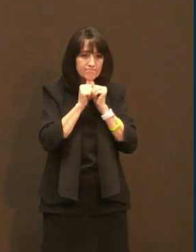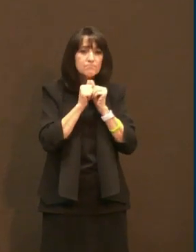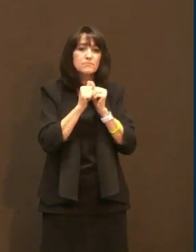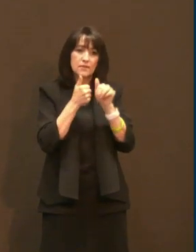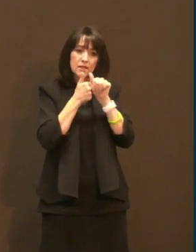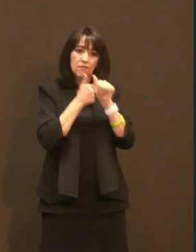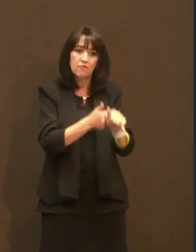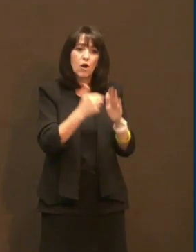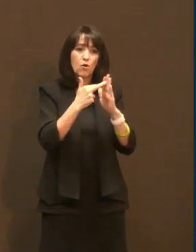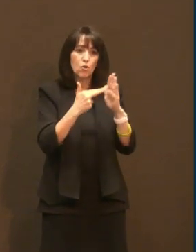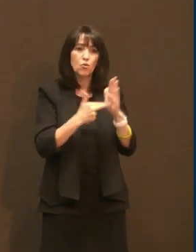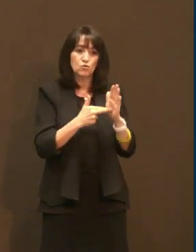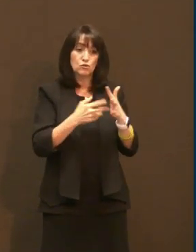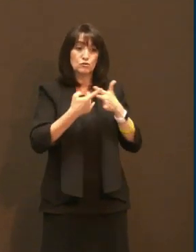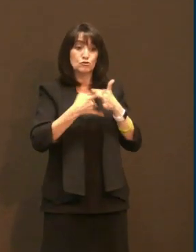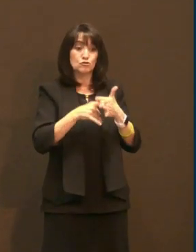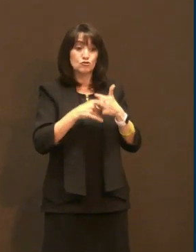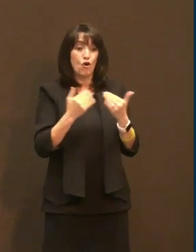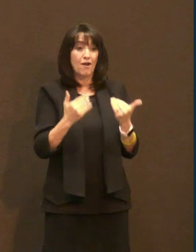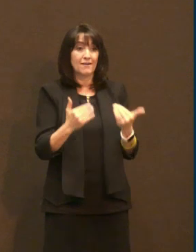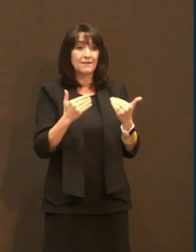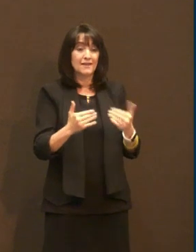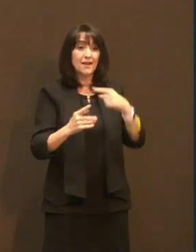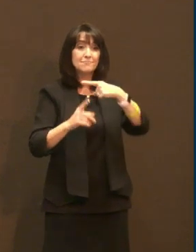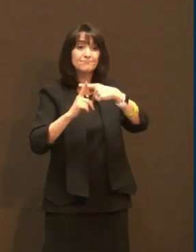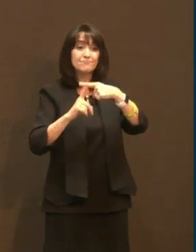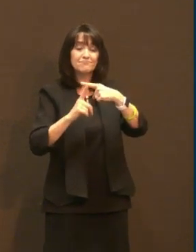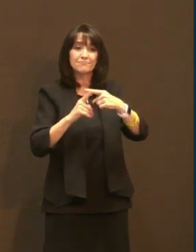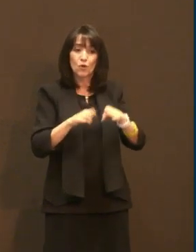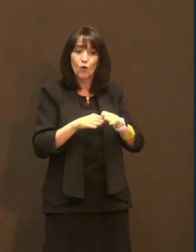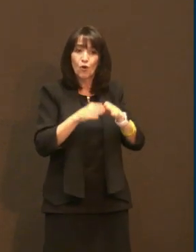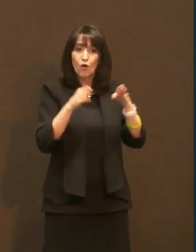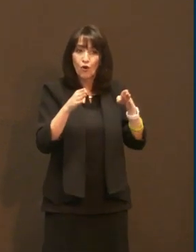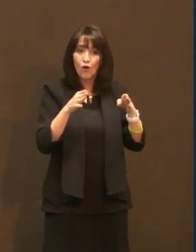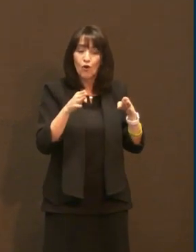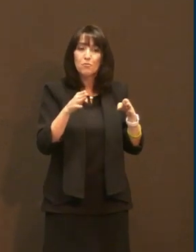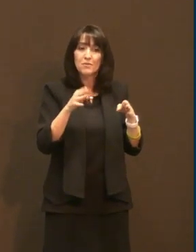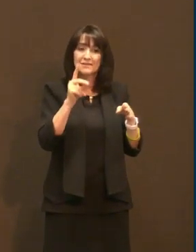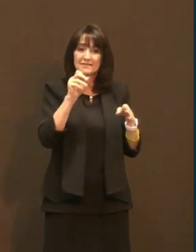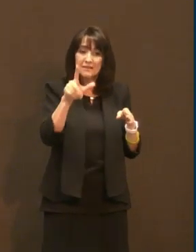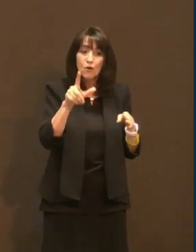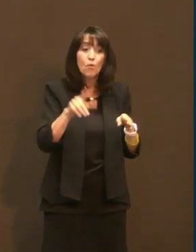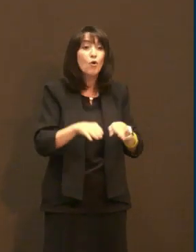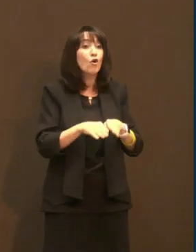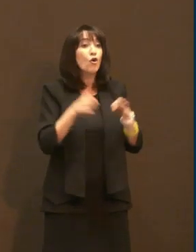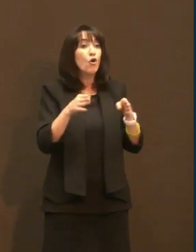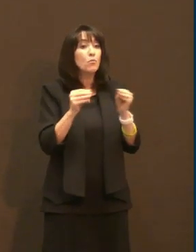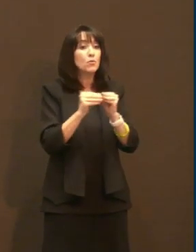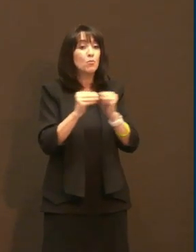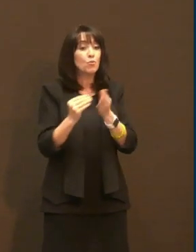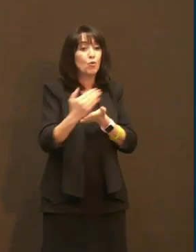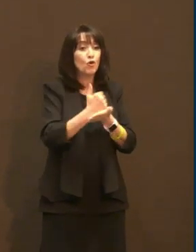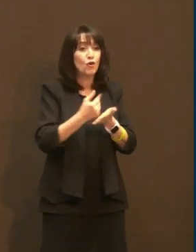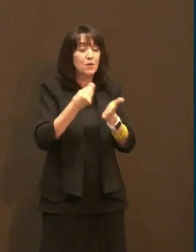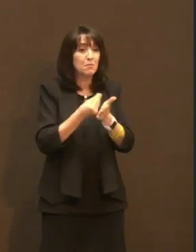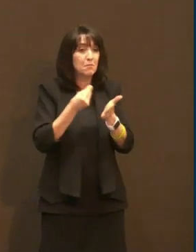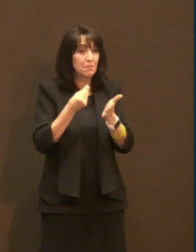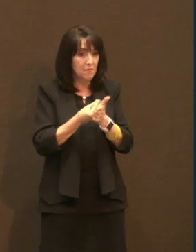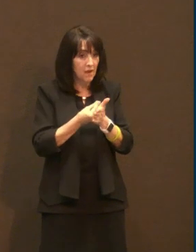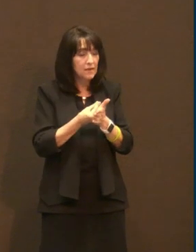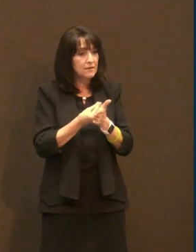up the economy of Delaware in a gradual and responsible way, and have a healthier